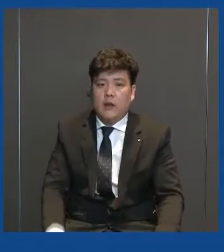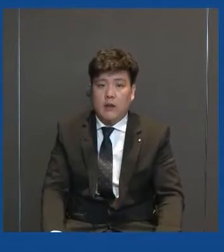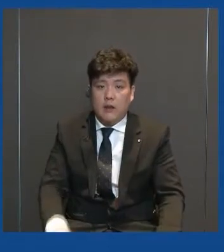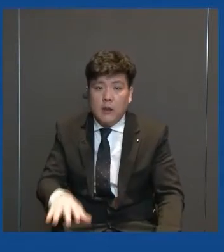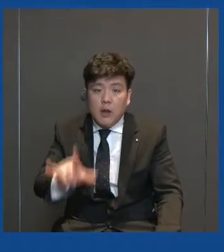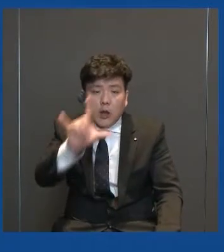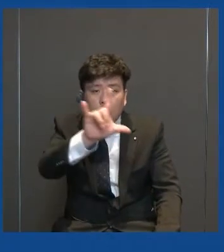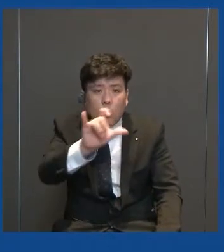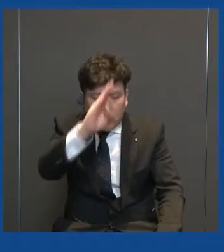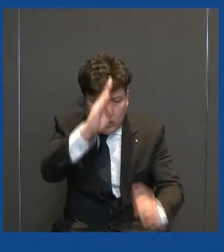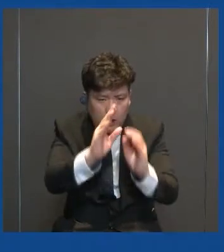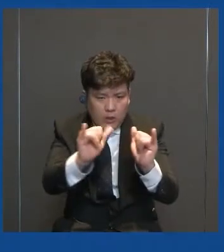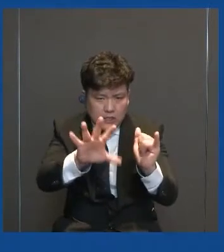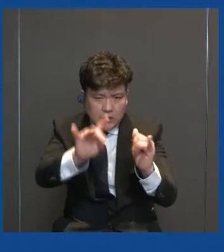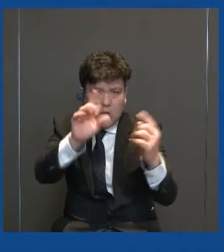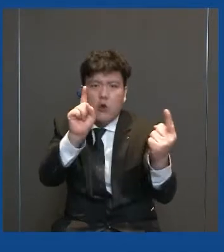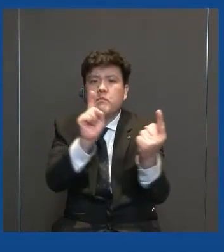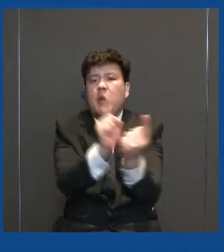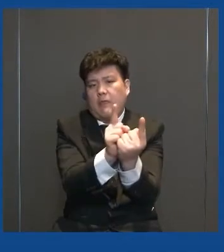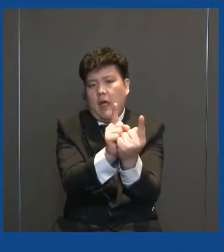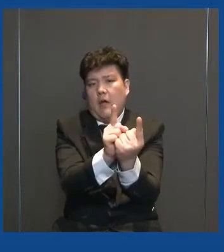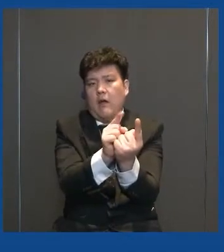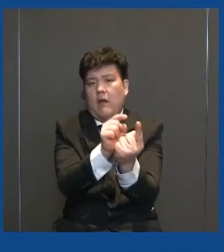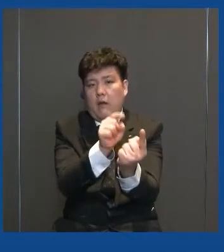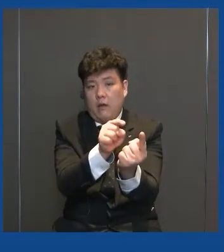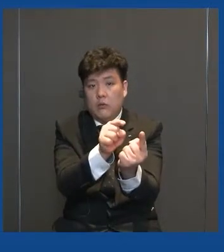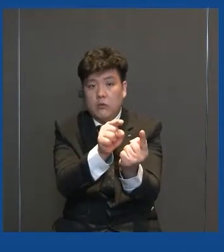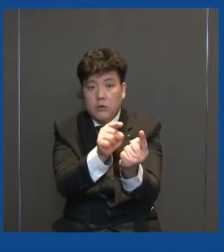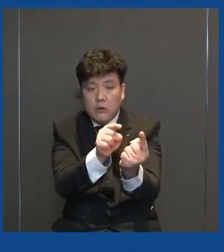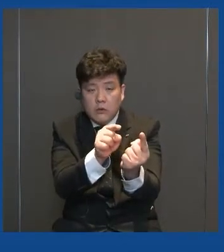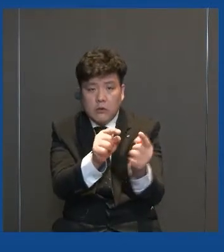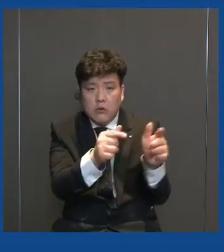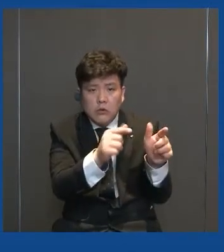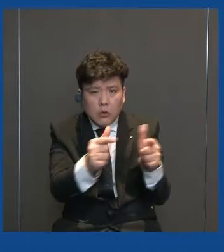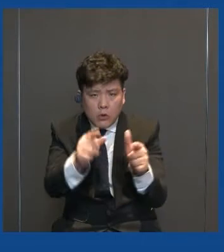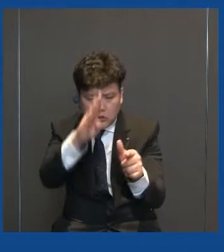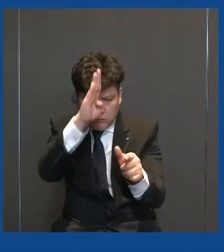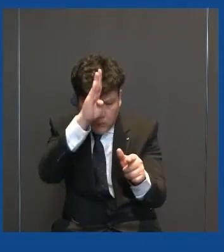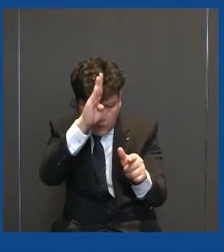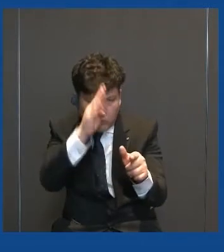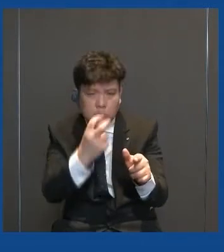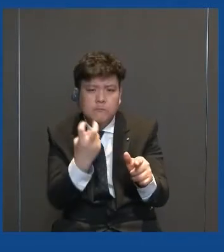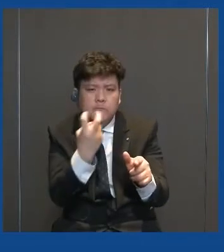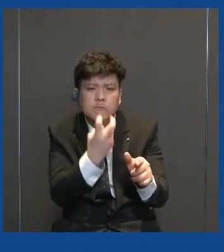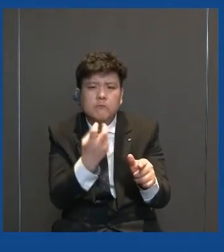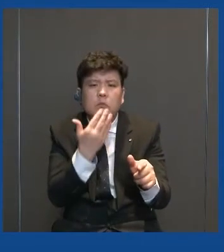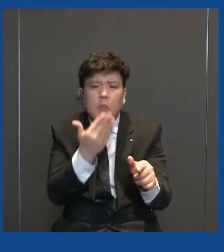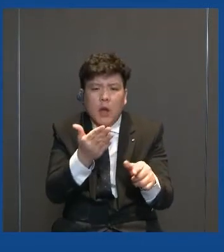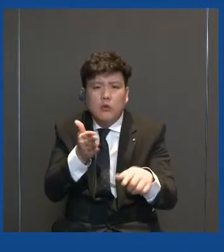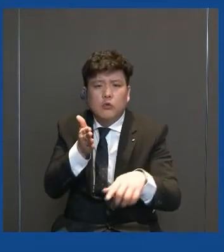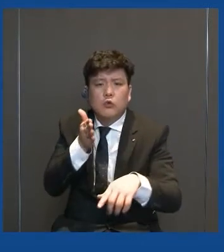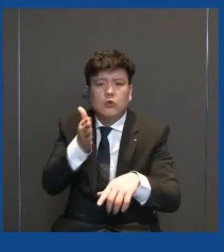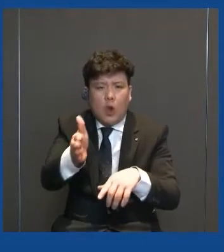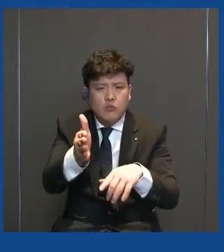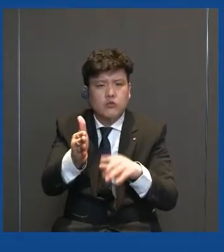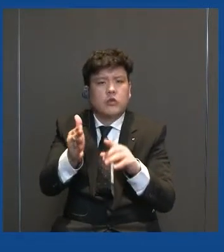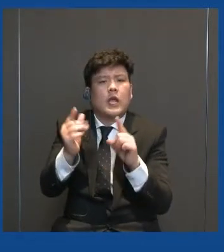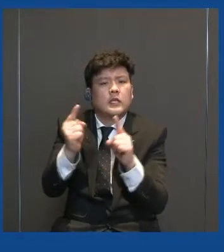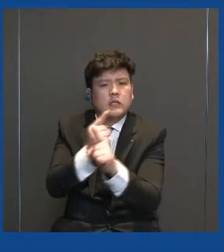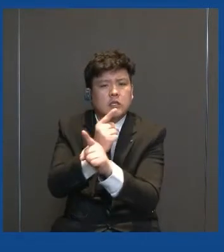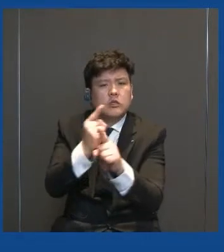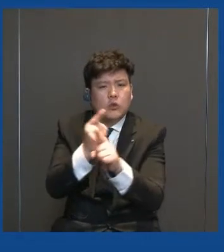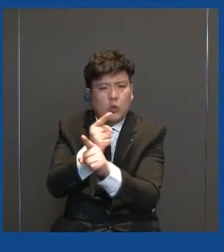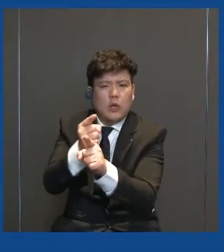clinics. They can make referrals to specialized services, and as such they function as